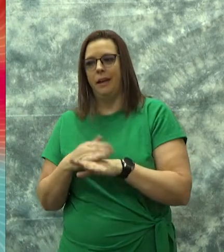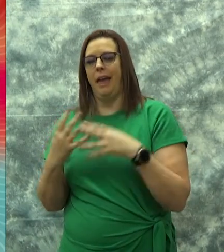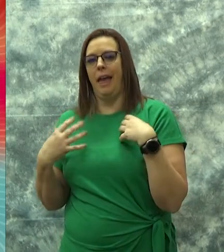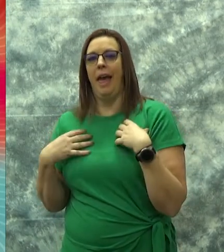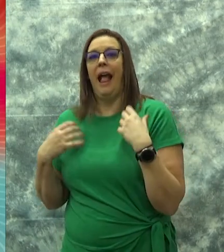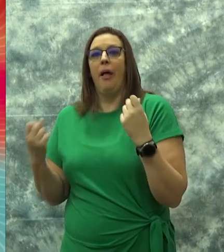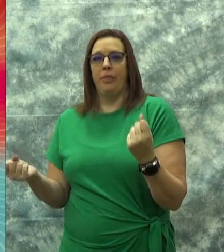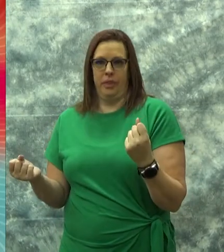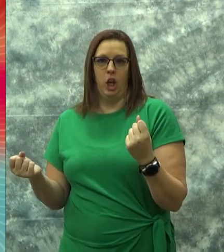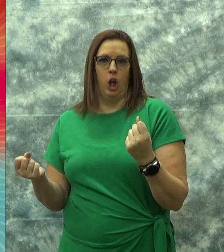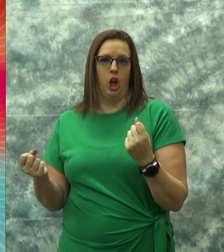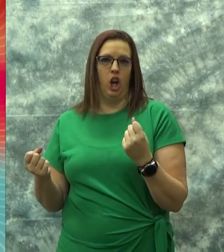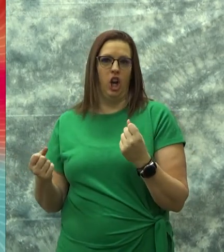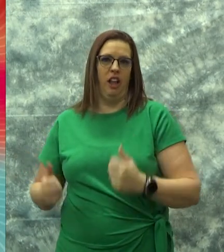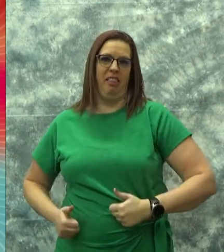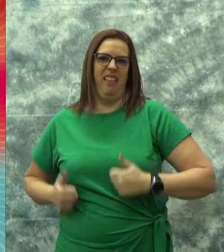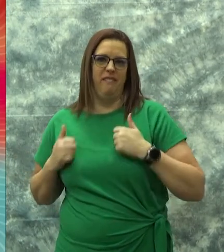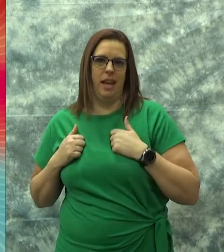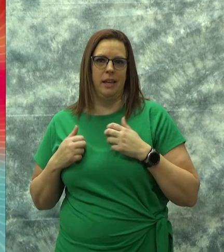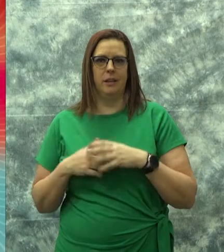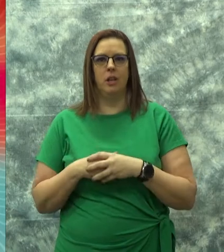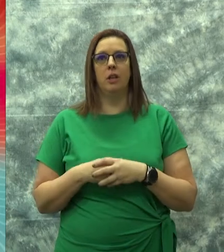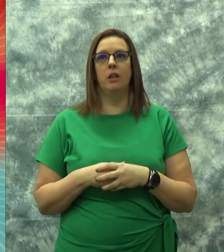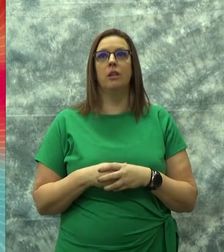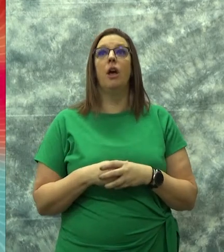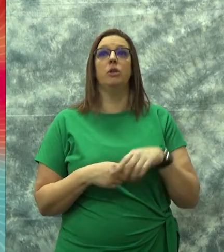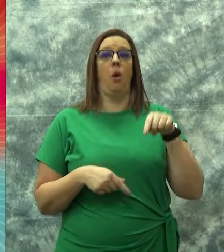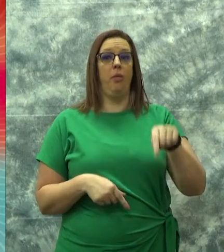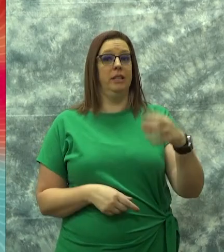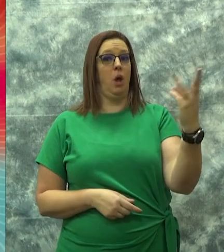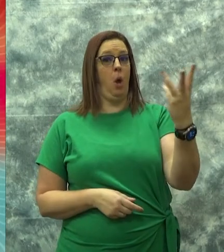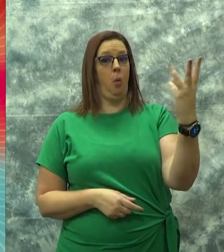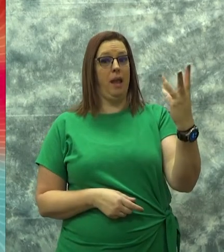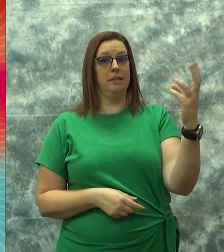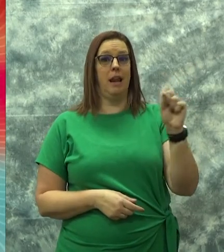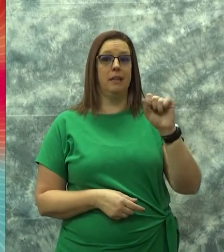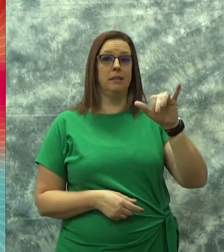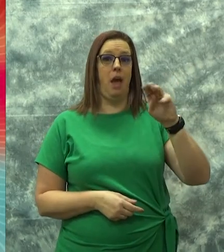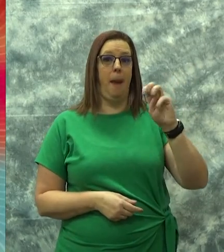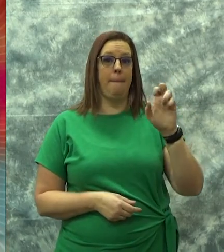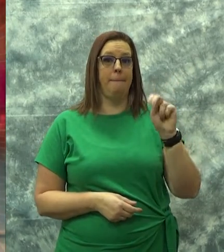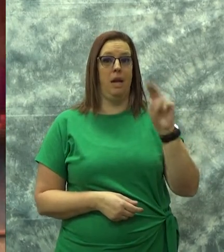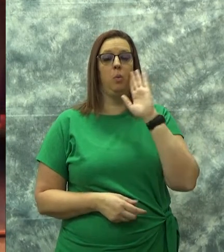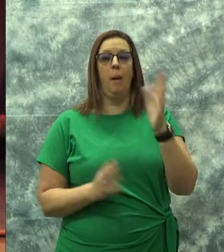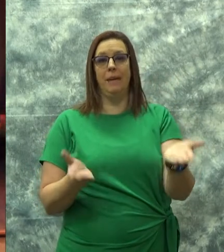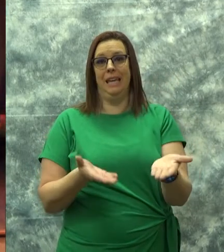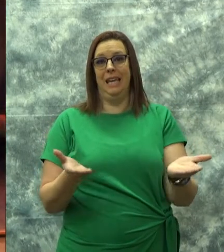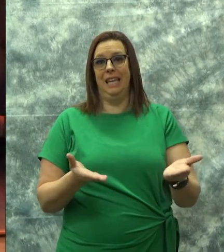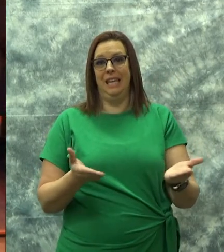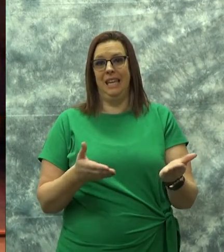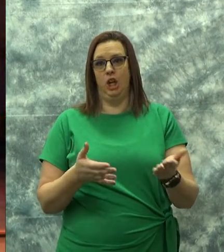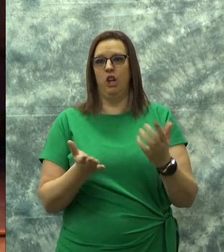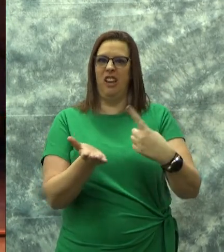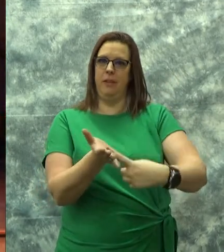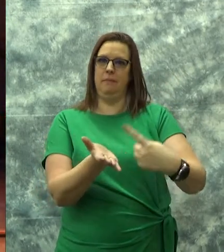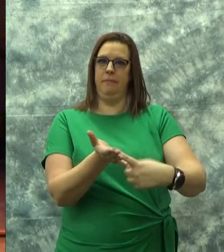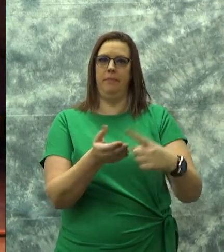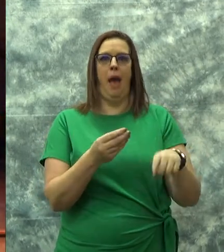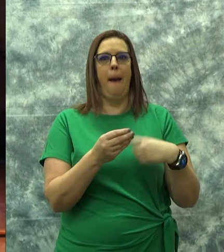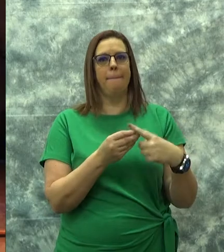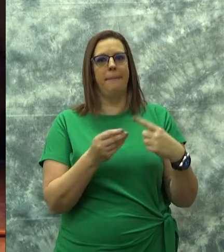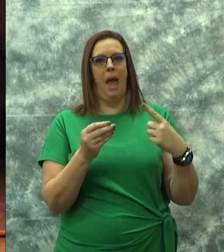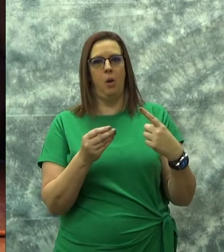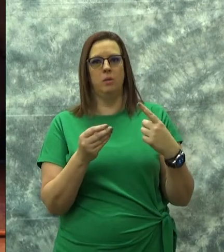enter into healthier and well living. So we hope you'll do that with us. This Wednesday night, Reverend Simon will be here giving a talk based on the